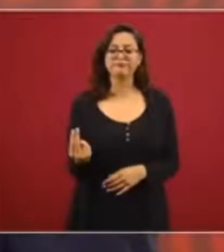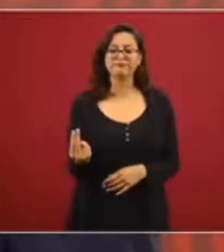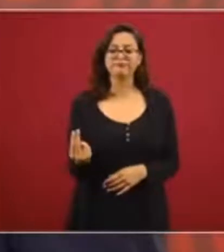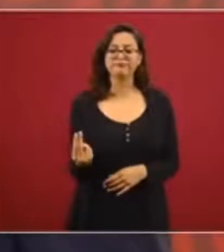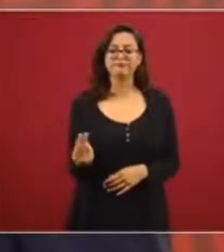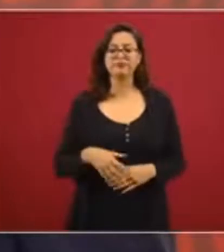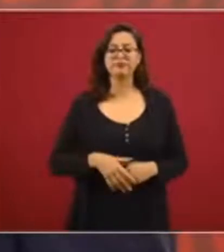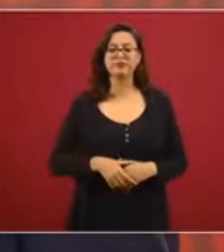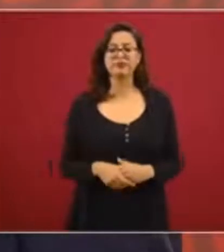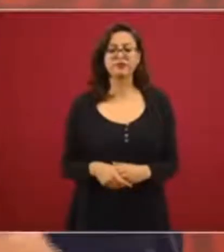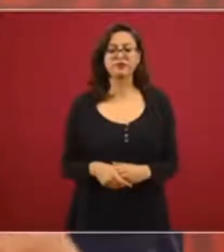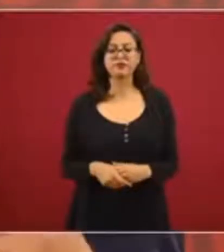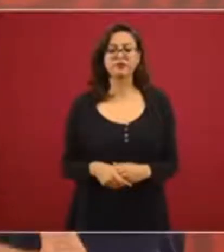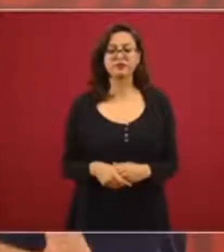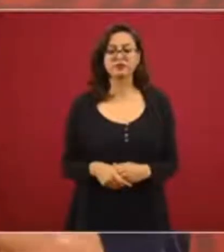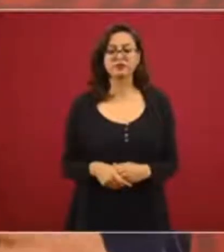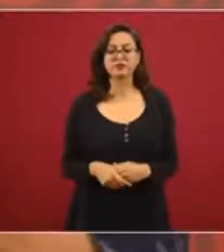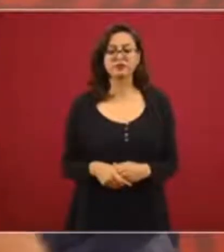Y tenemos